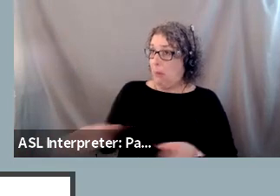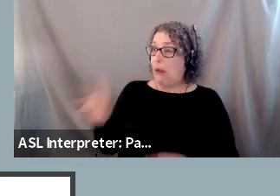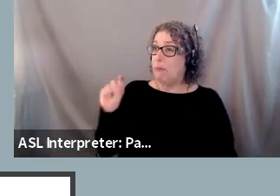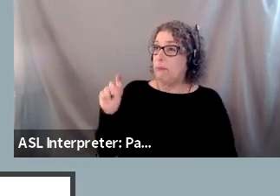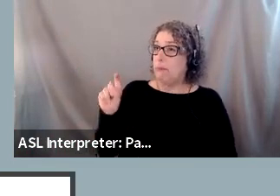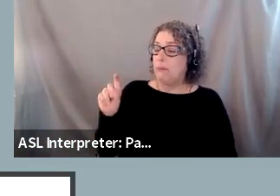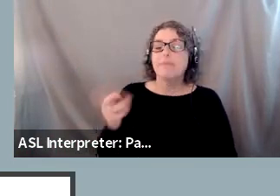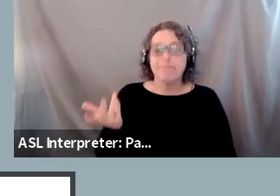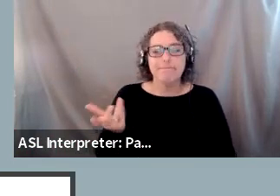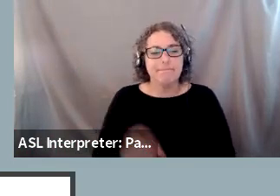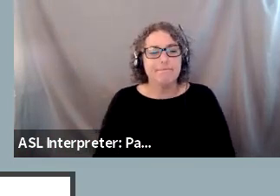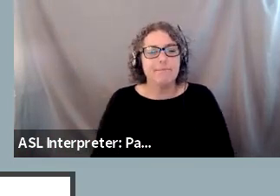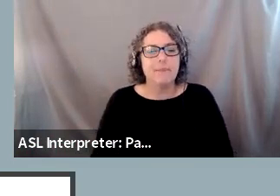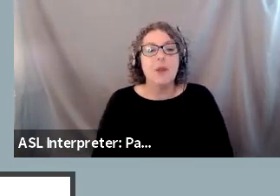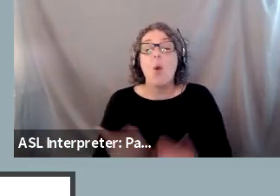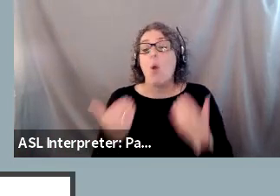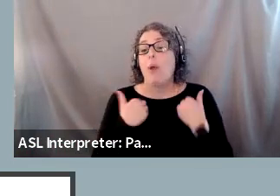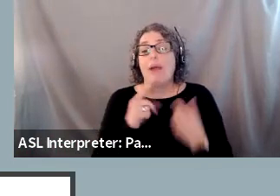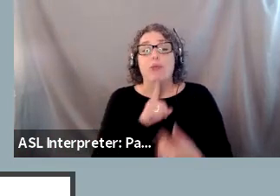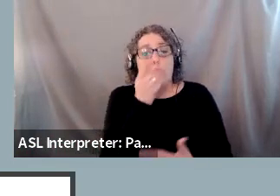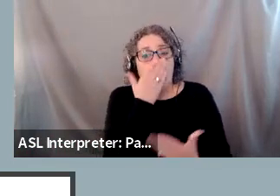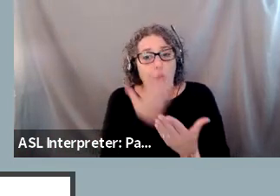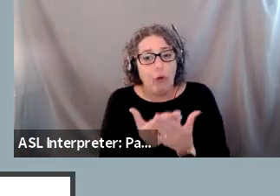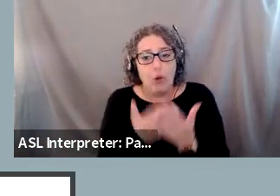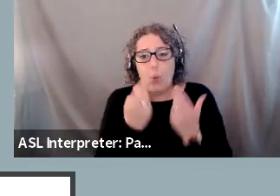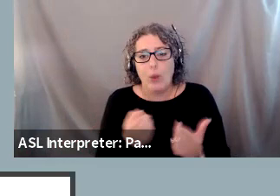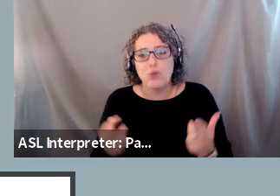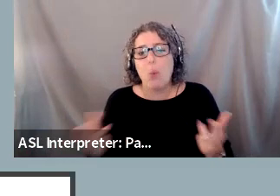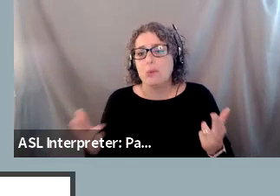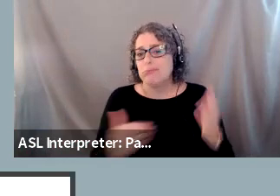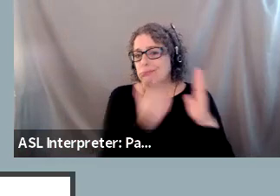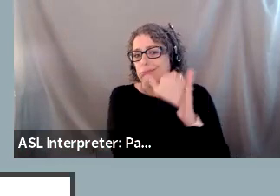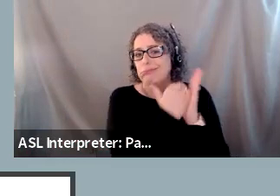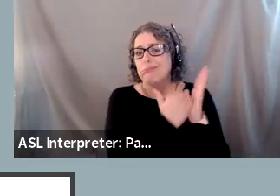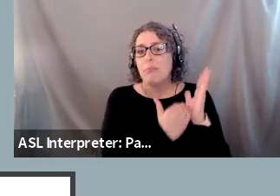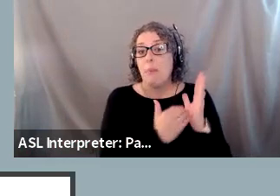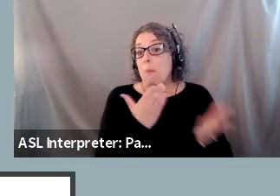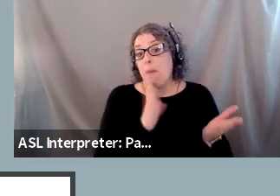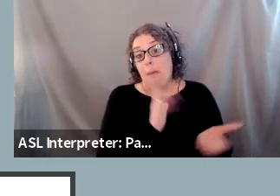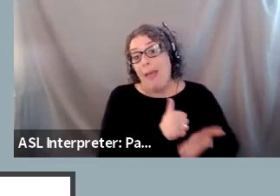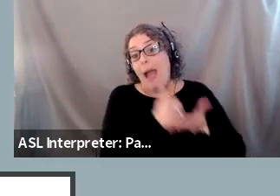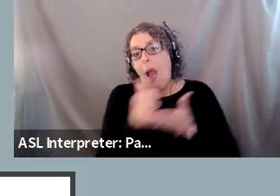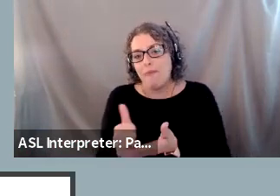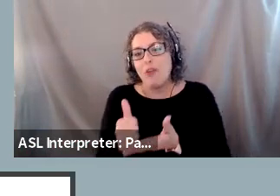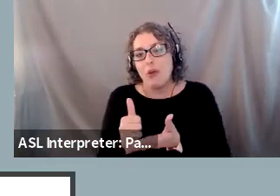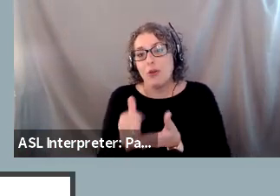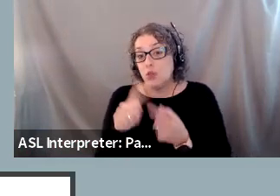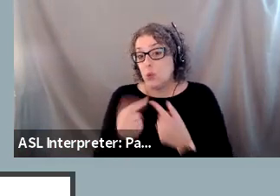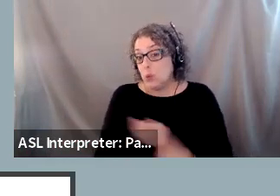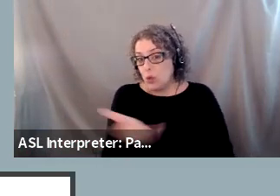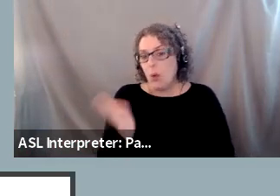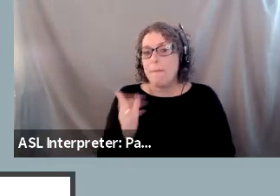Here are some really good resources that I found that might be helpful for you after